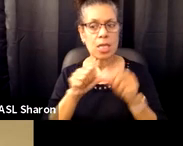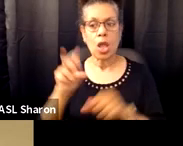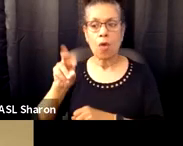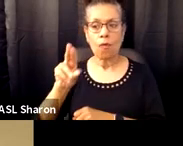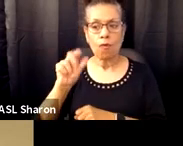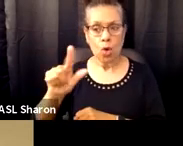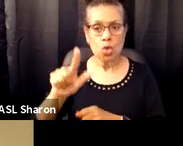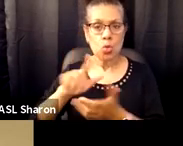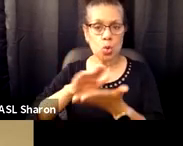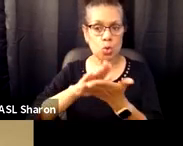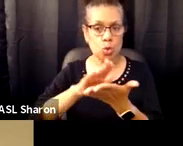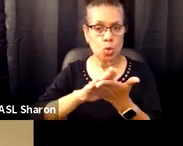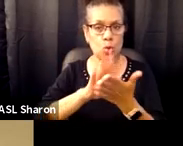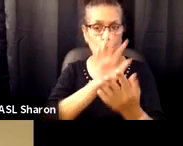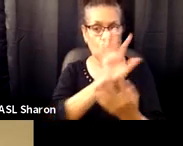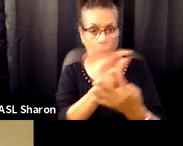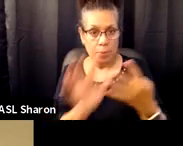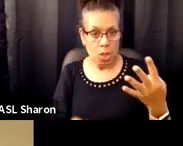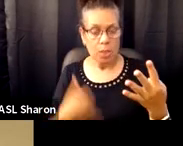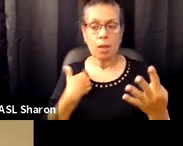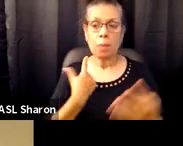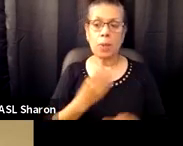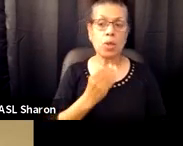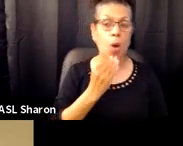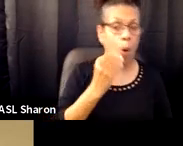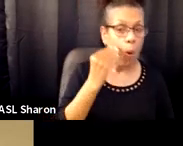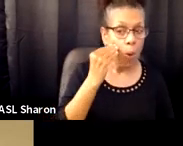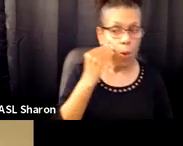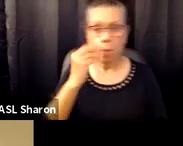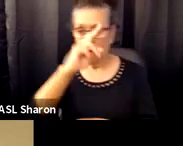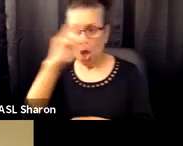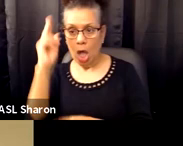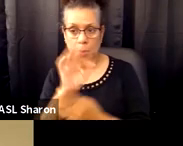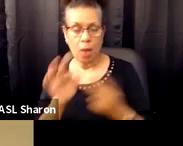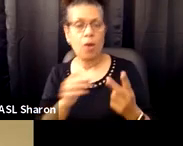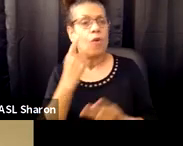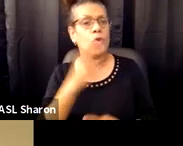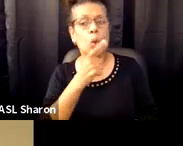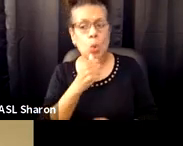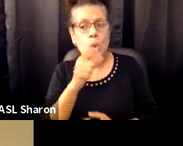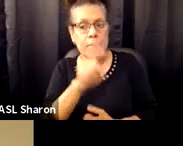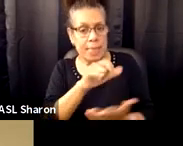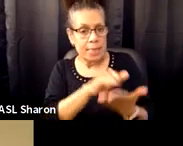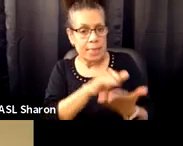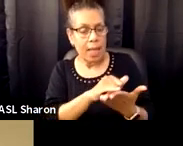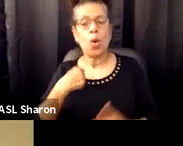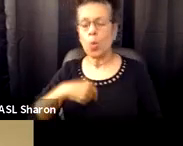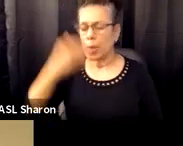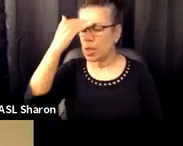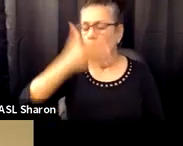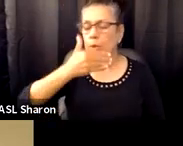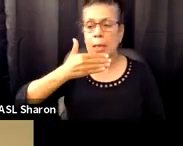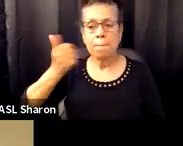the future and are providing the home and hospital option to students who meet that criteria we know that the best learning